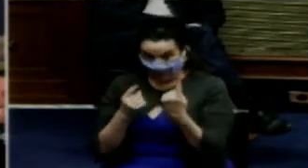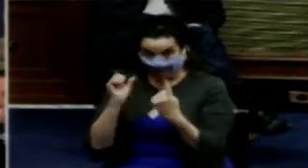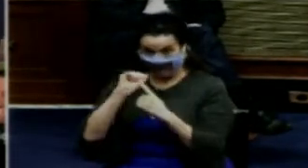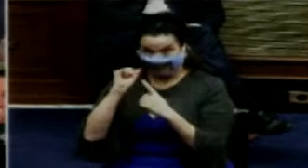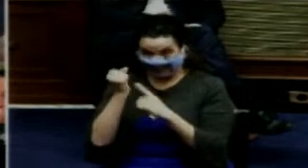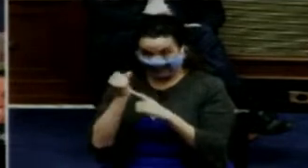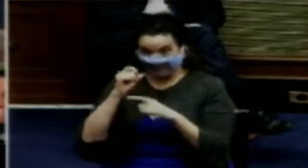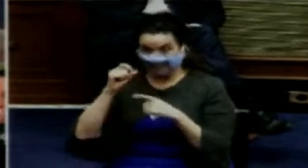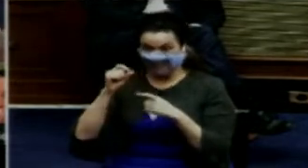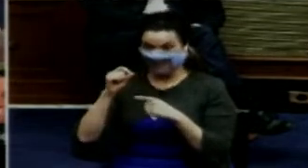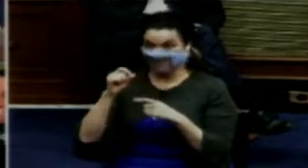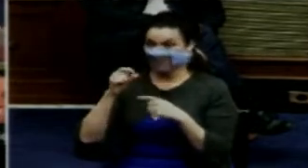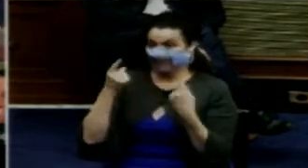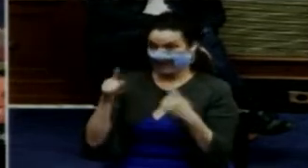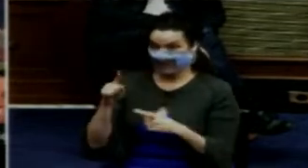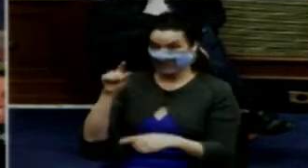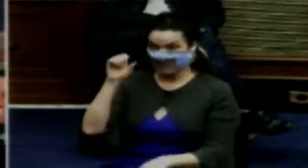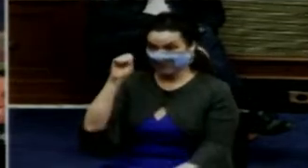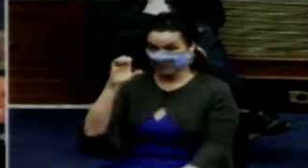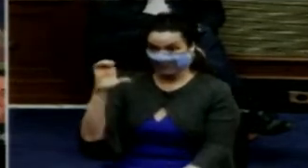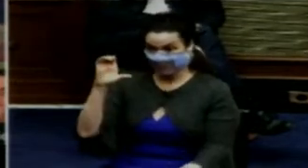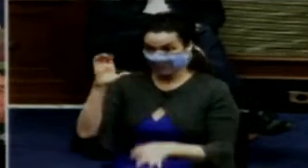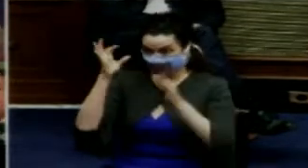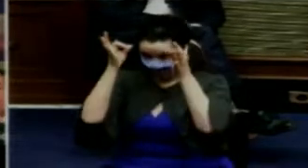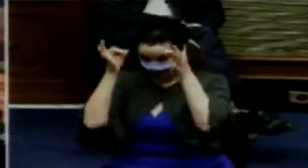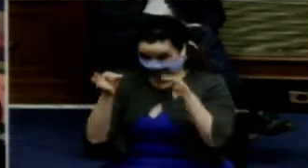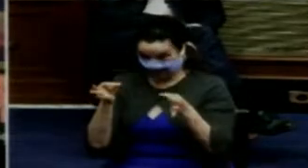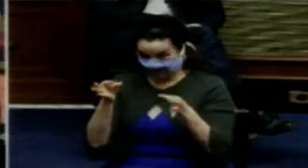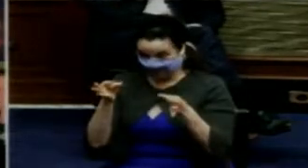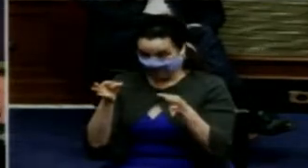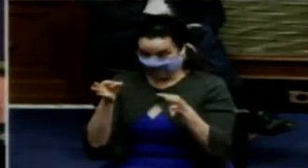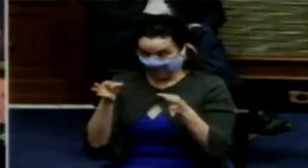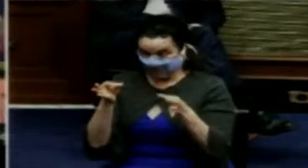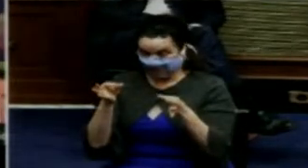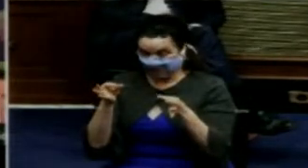ruled, the Supreme Court has ruled that